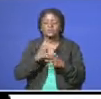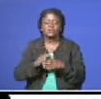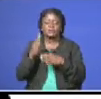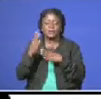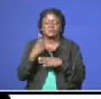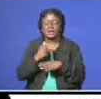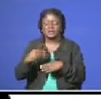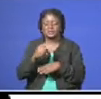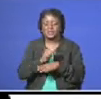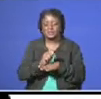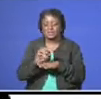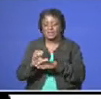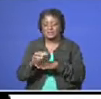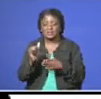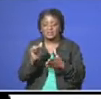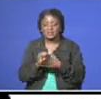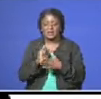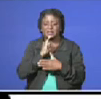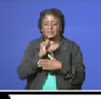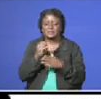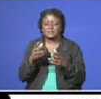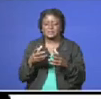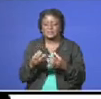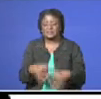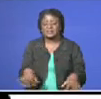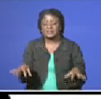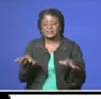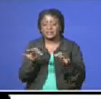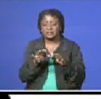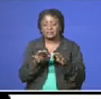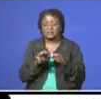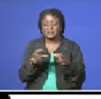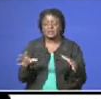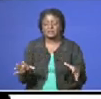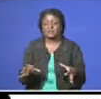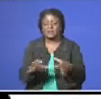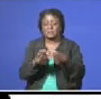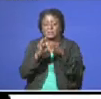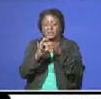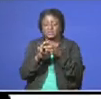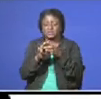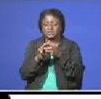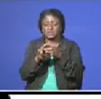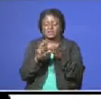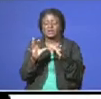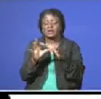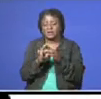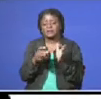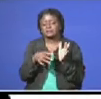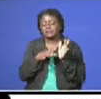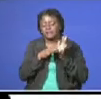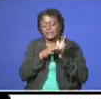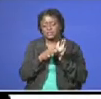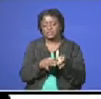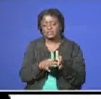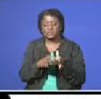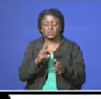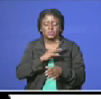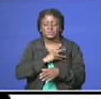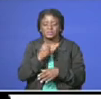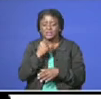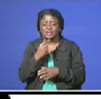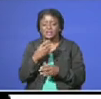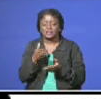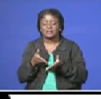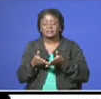Caicos. That, ladies and gentlemen, is a significant combination of features. Wilson says the